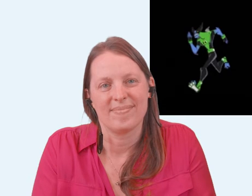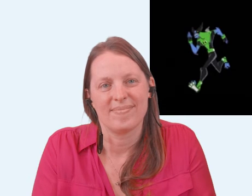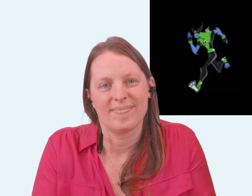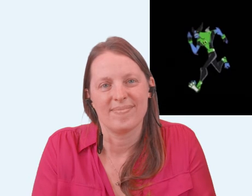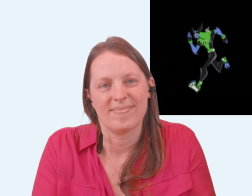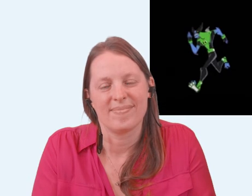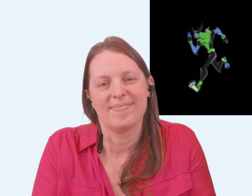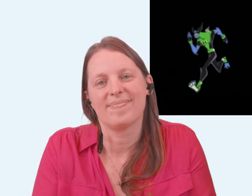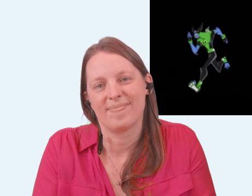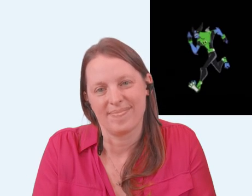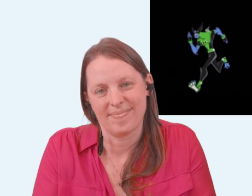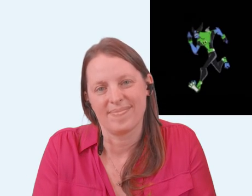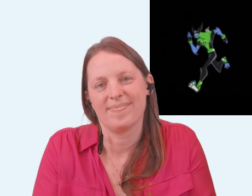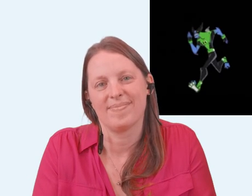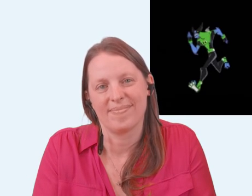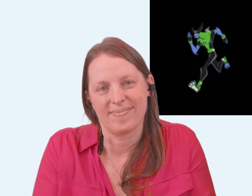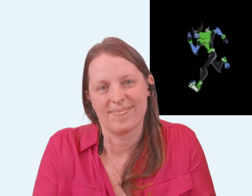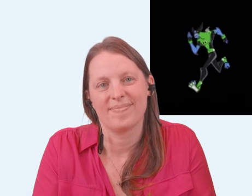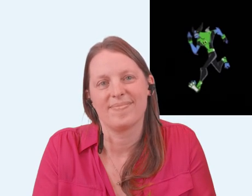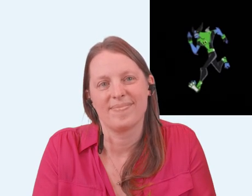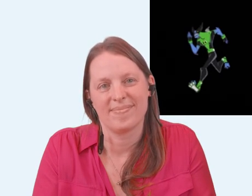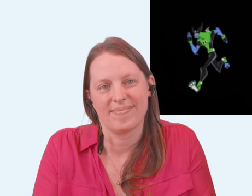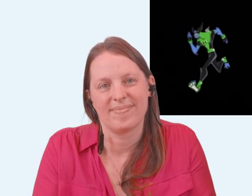No more nystagmus.